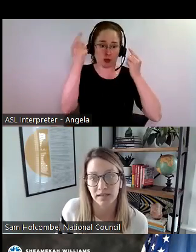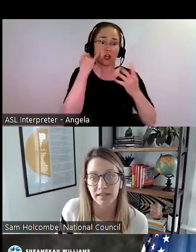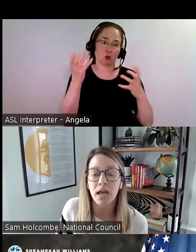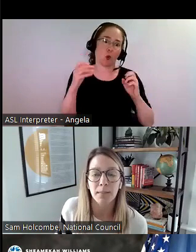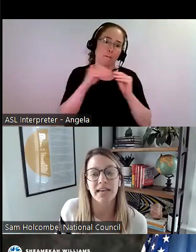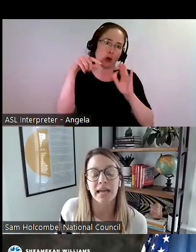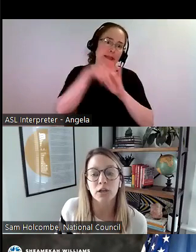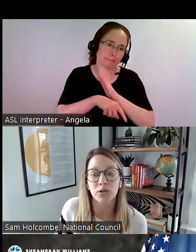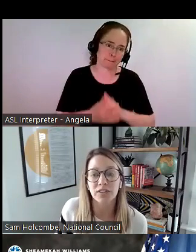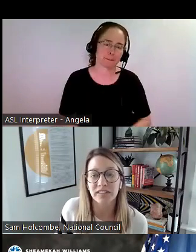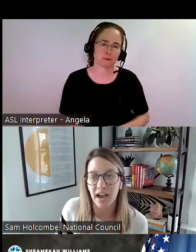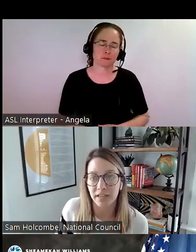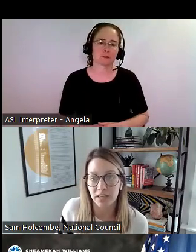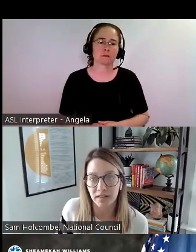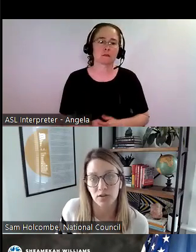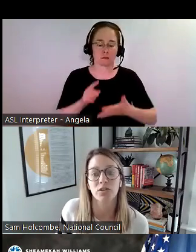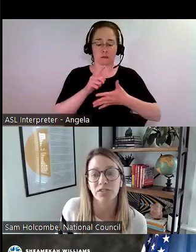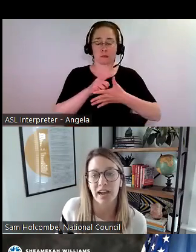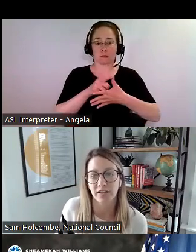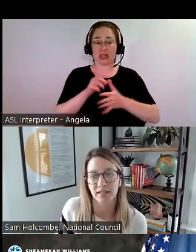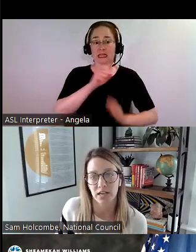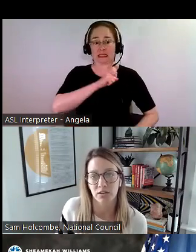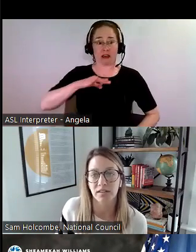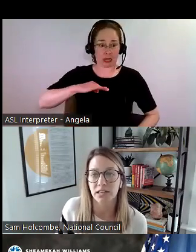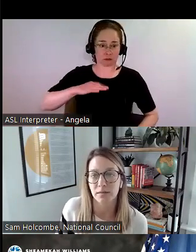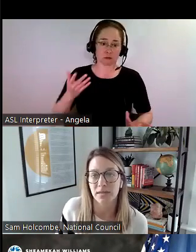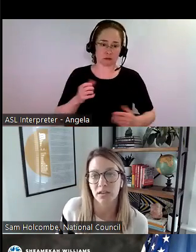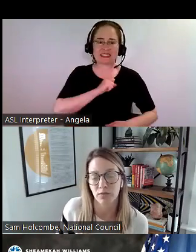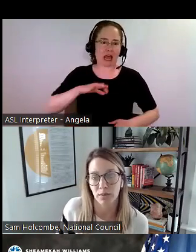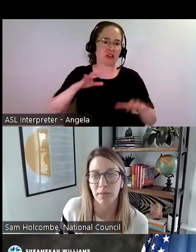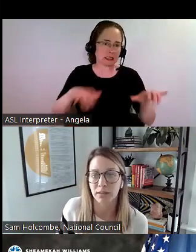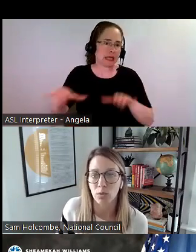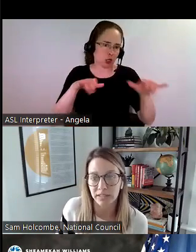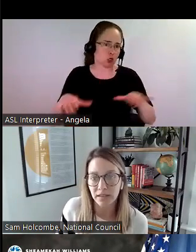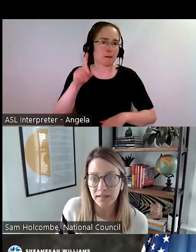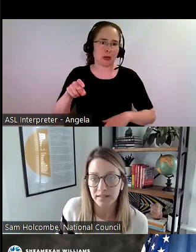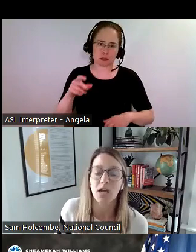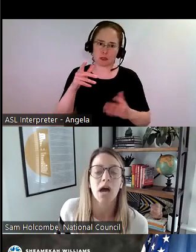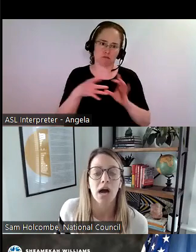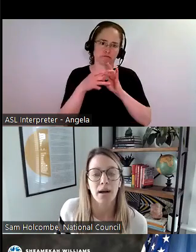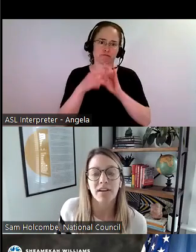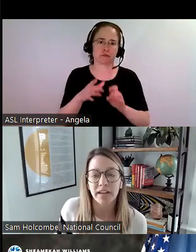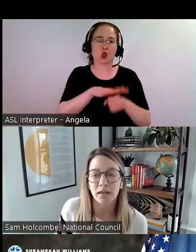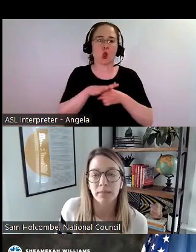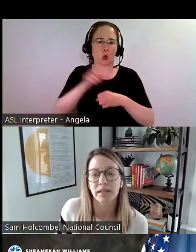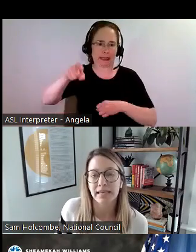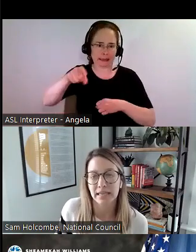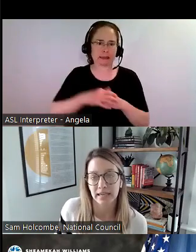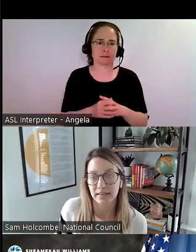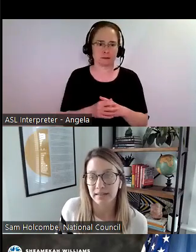deeper into these. But that includes staffing. So those staffing standards need to be informed by local needs.